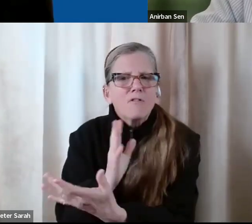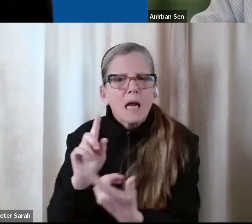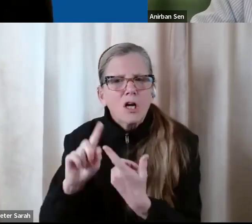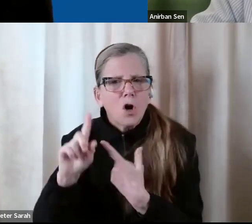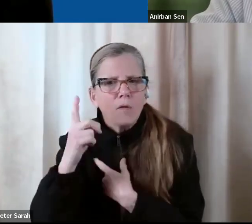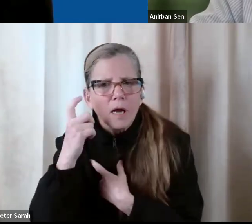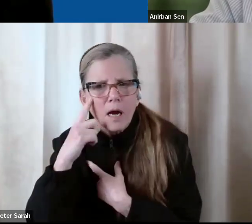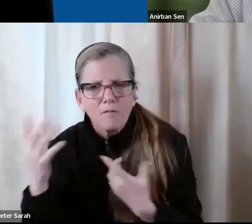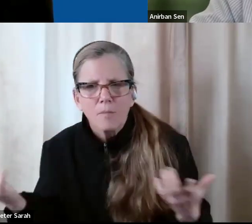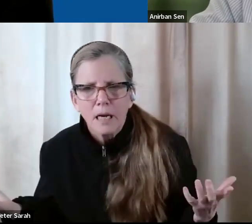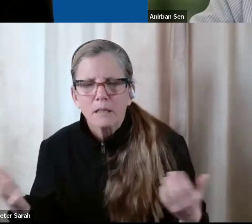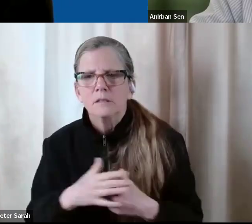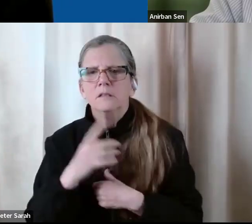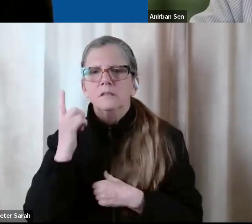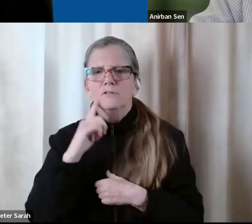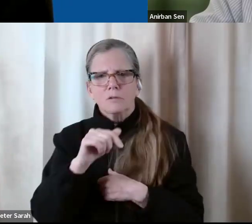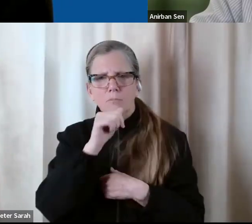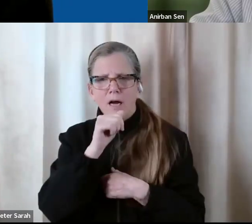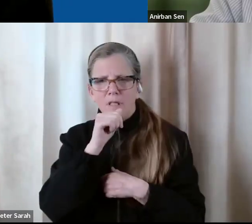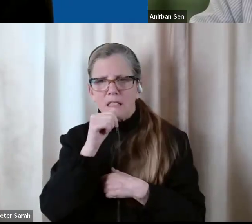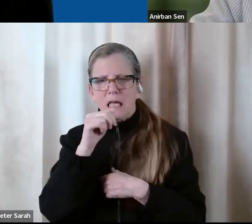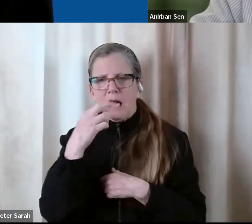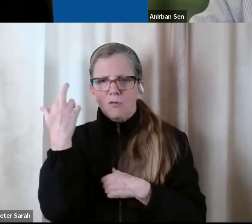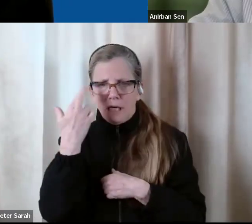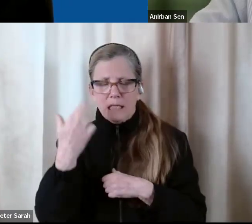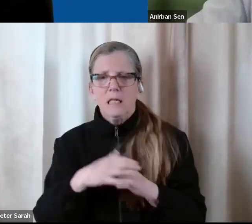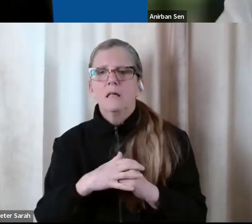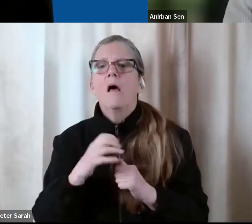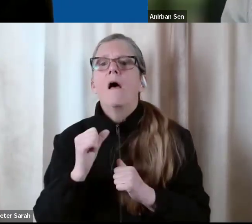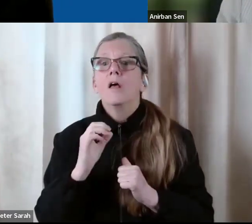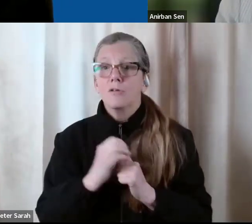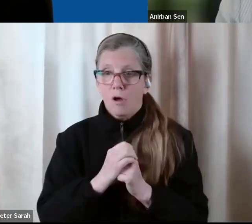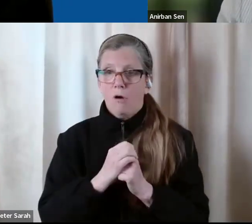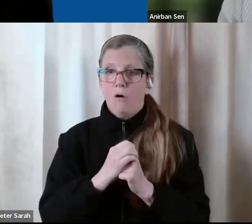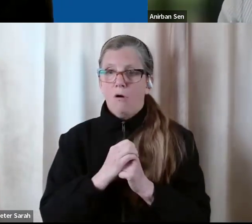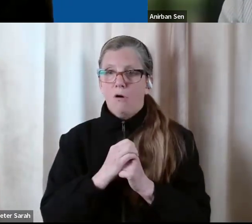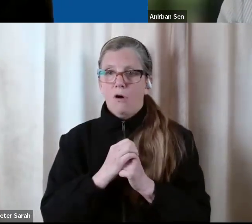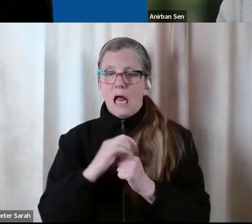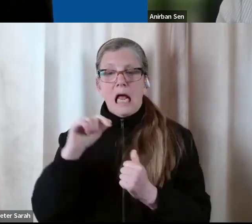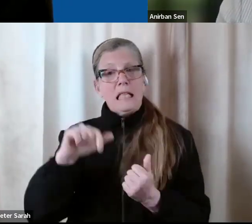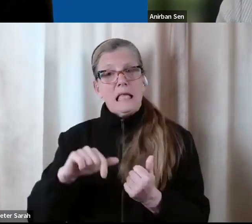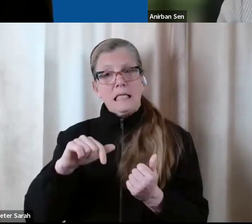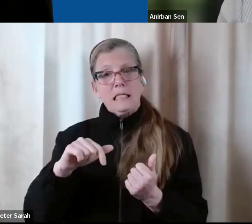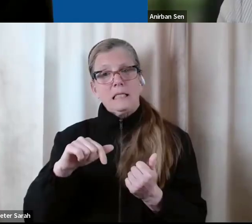sure we underscore that, of the digital gateway is that it doesn't store